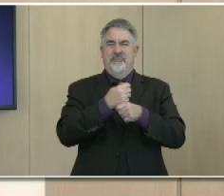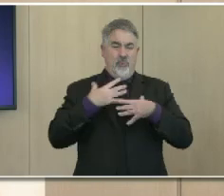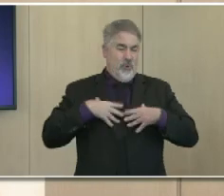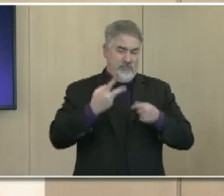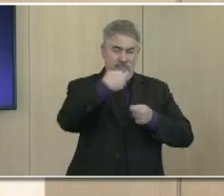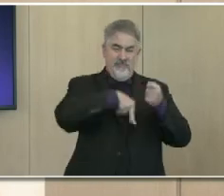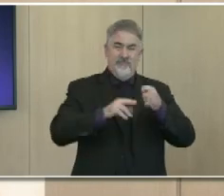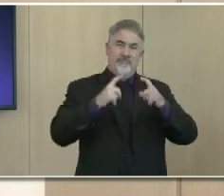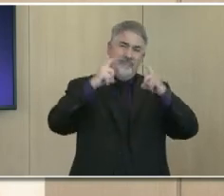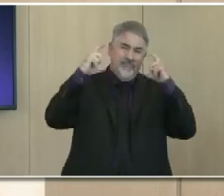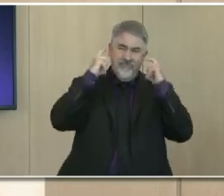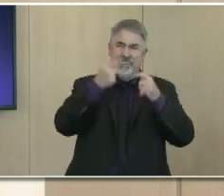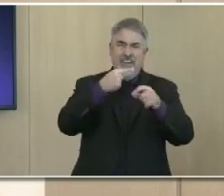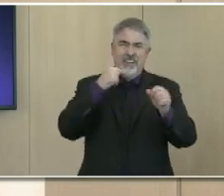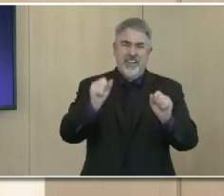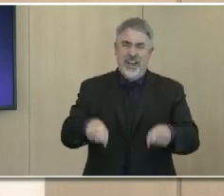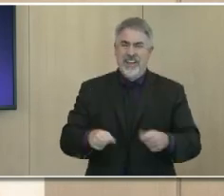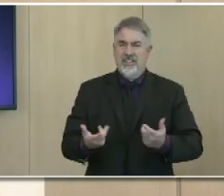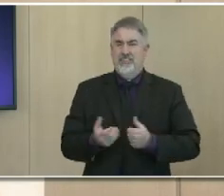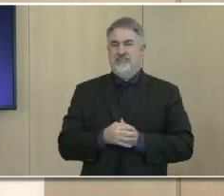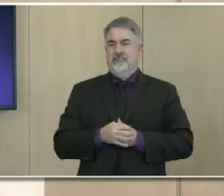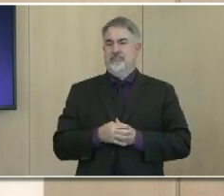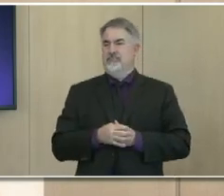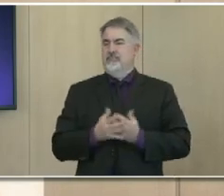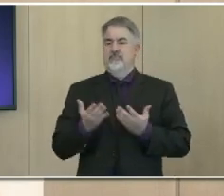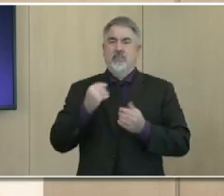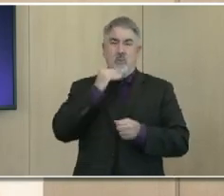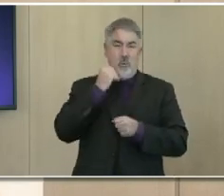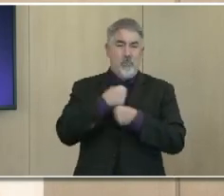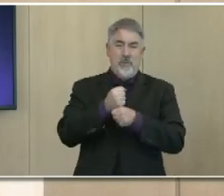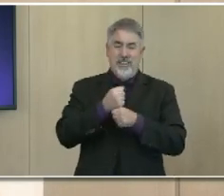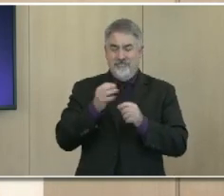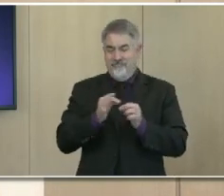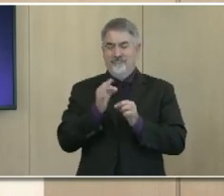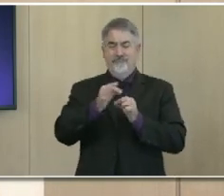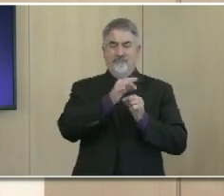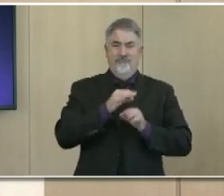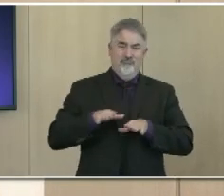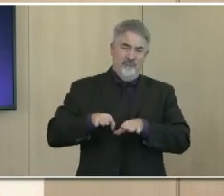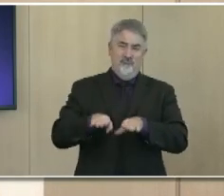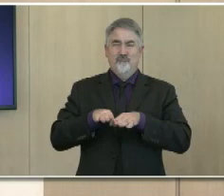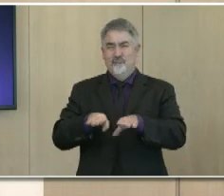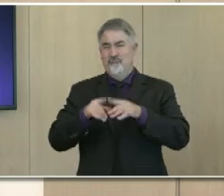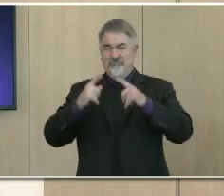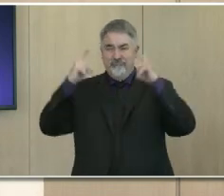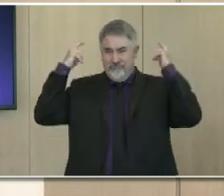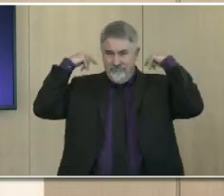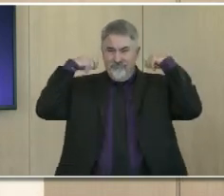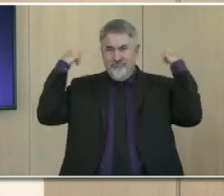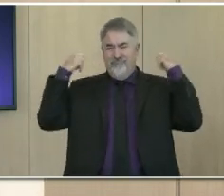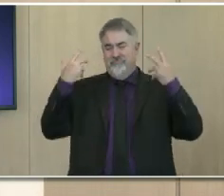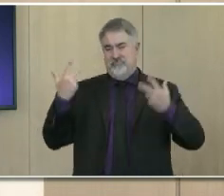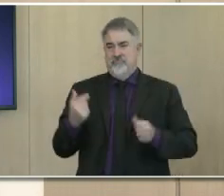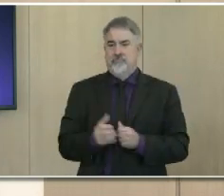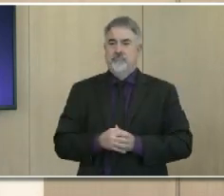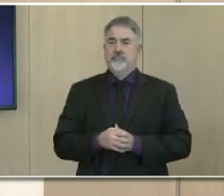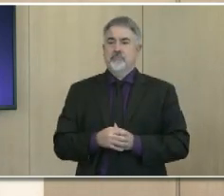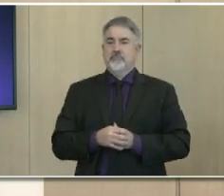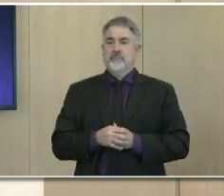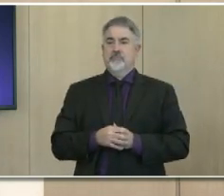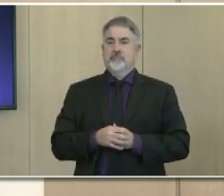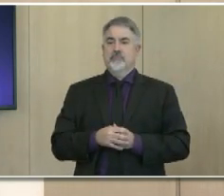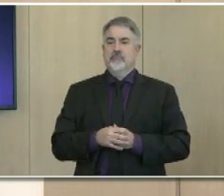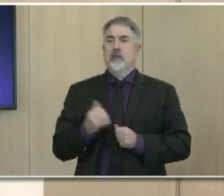homemade coverings that you can do yourself. And we're going to have some more information